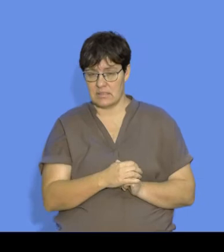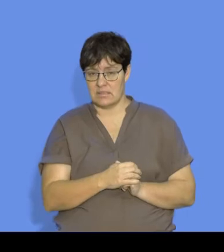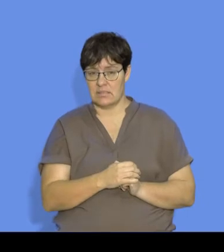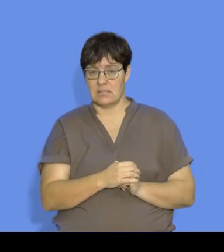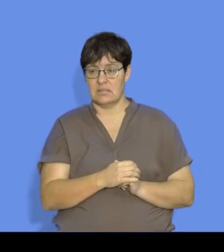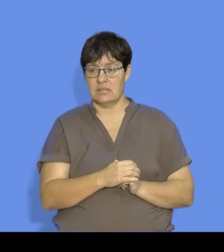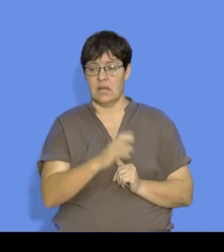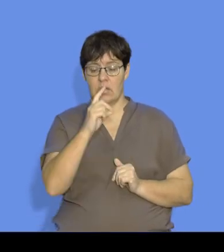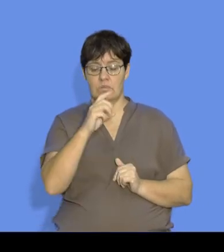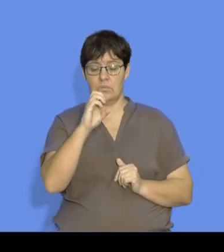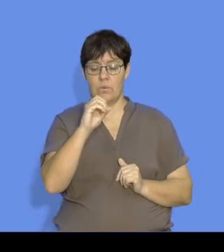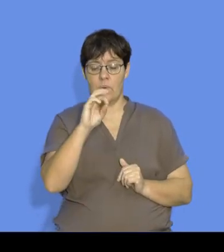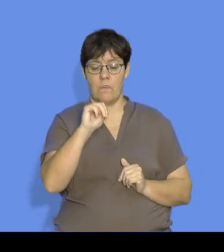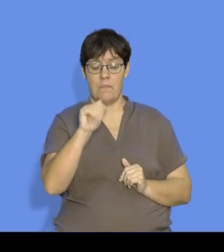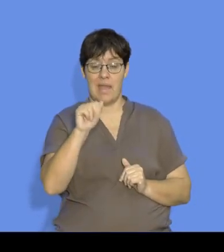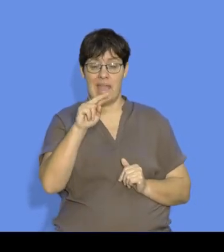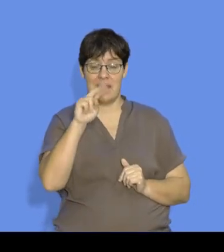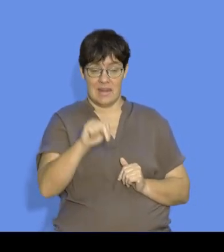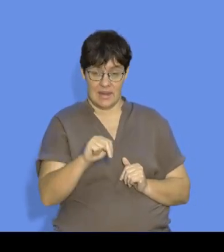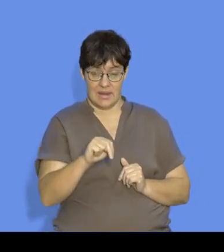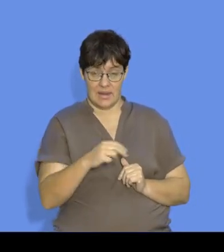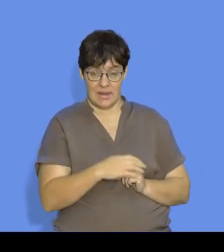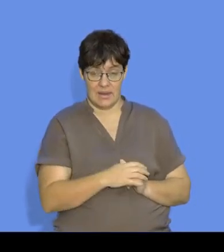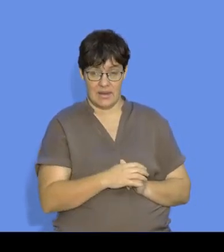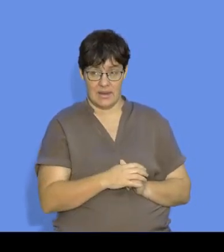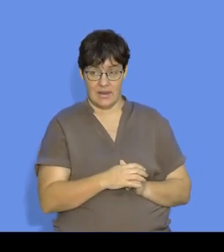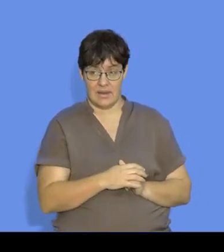the domain of a parabola and